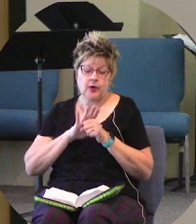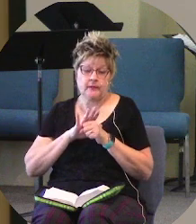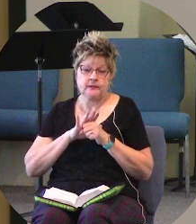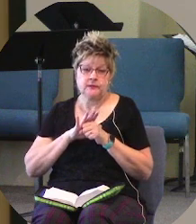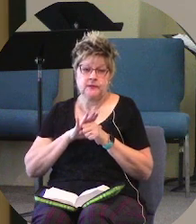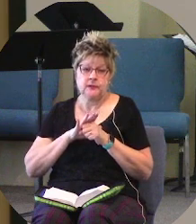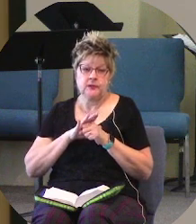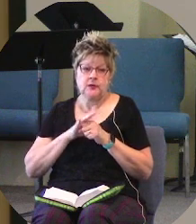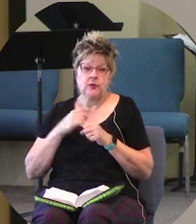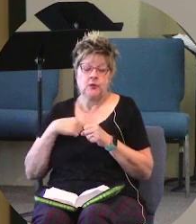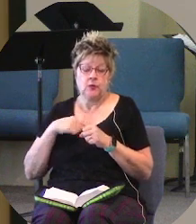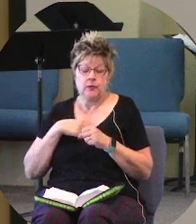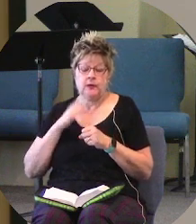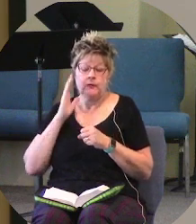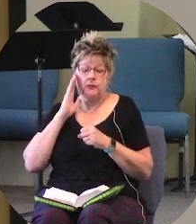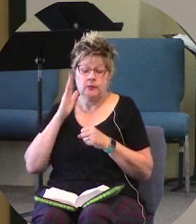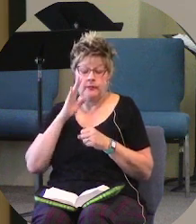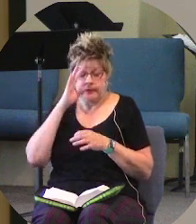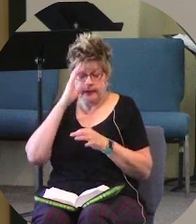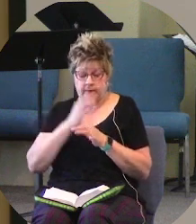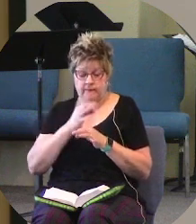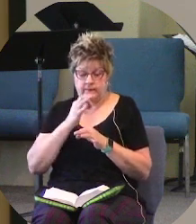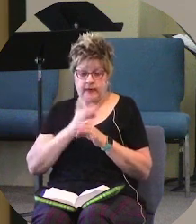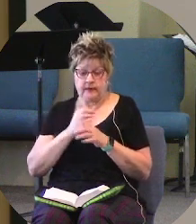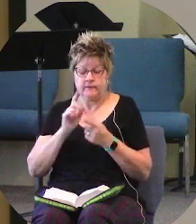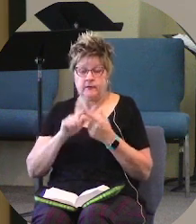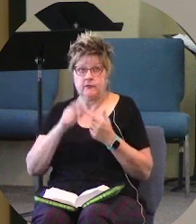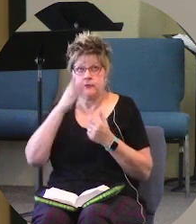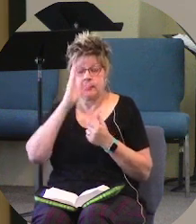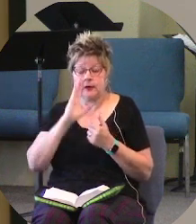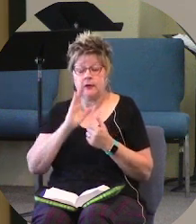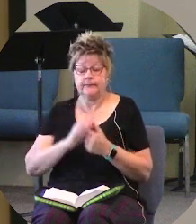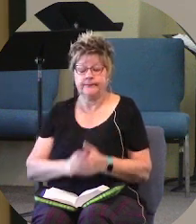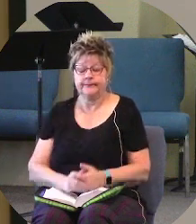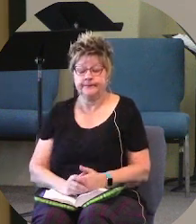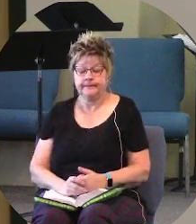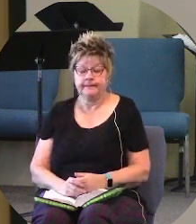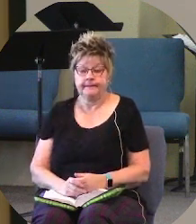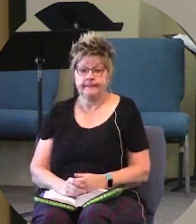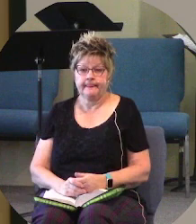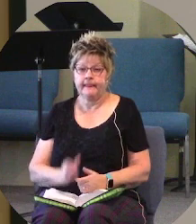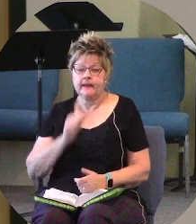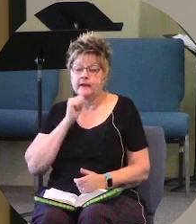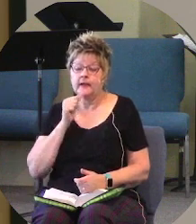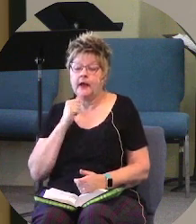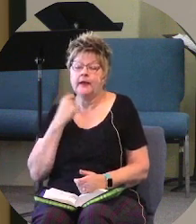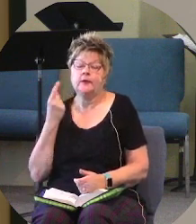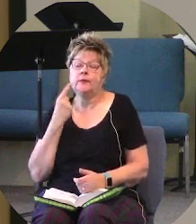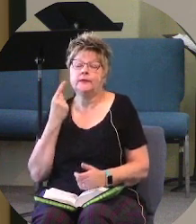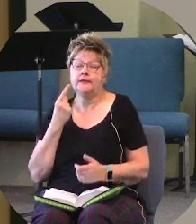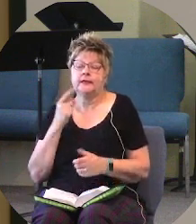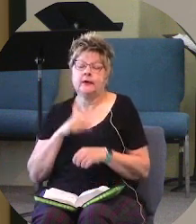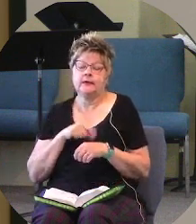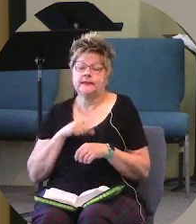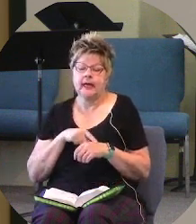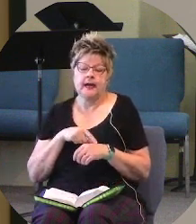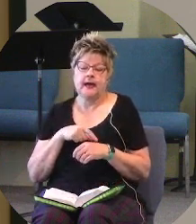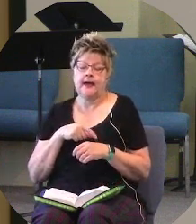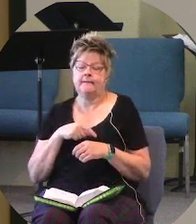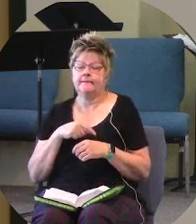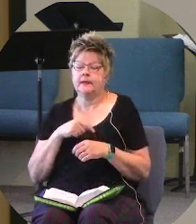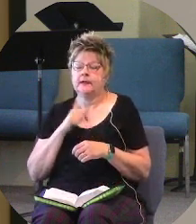would be faithful to God. Not just in our time, not just